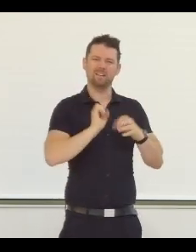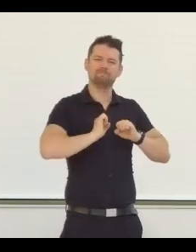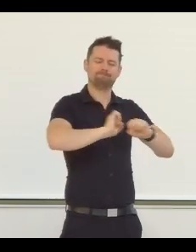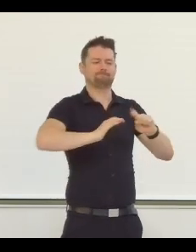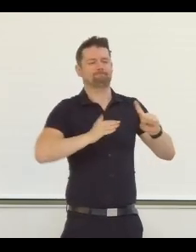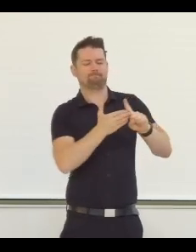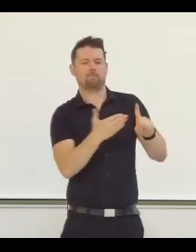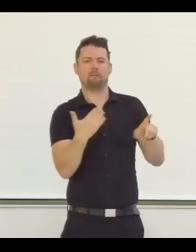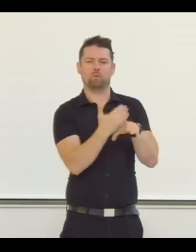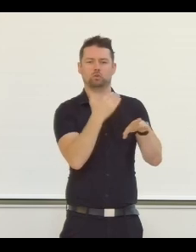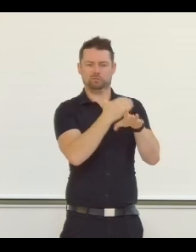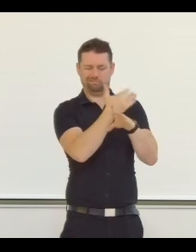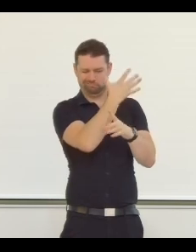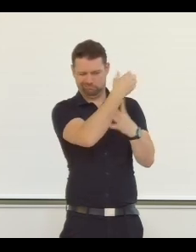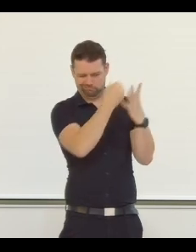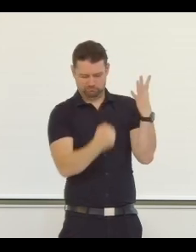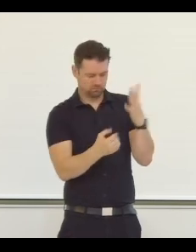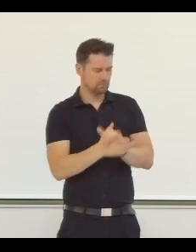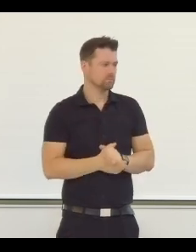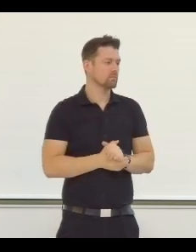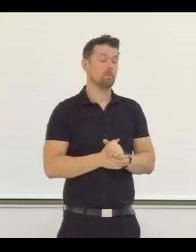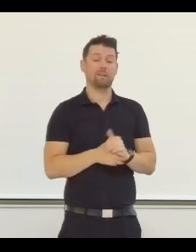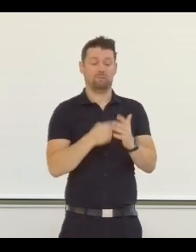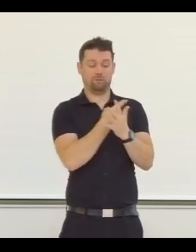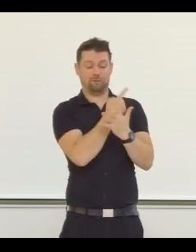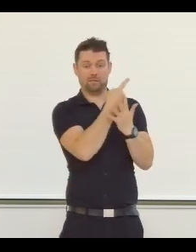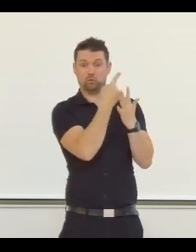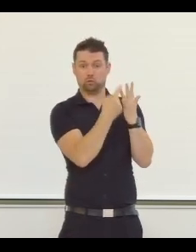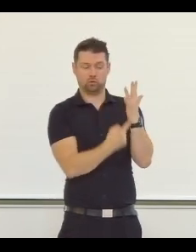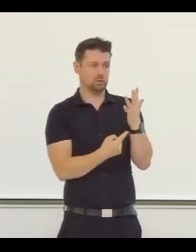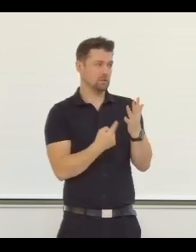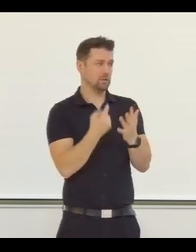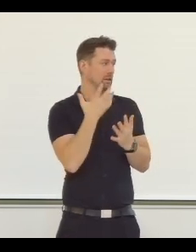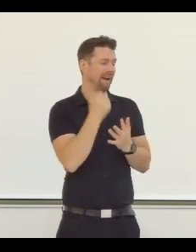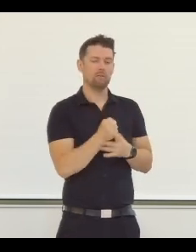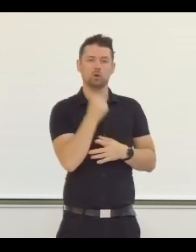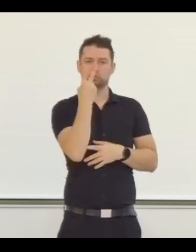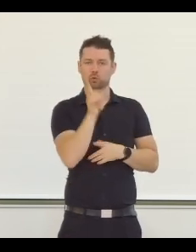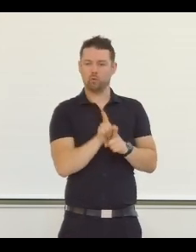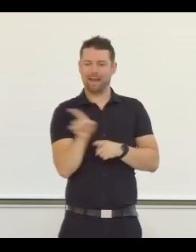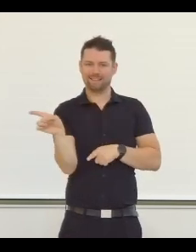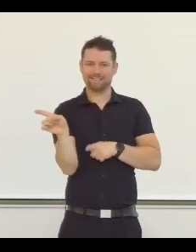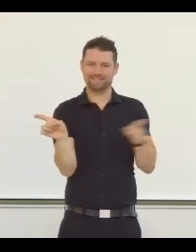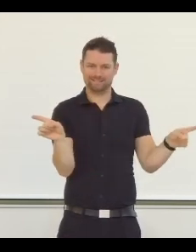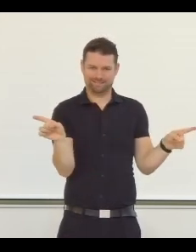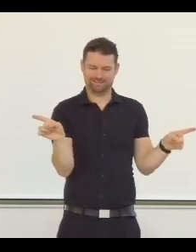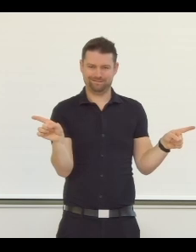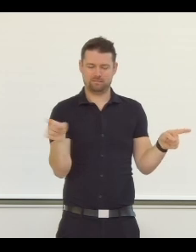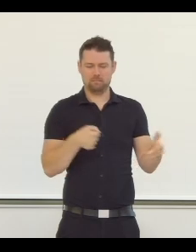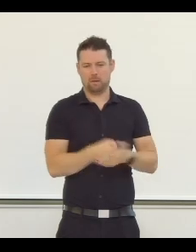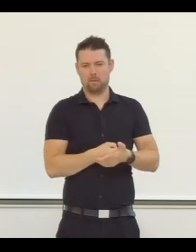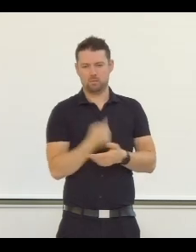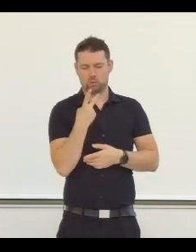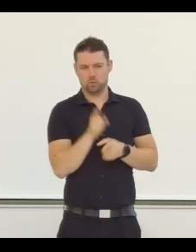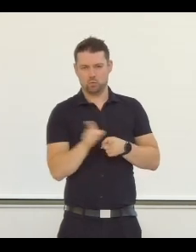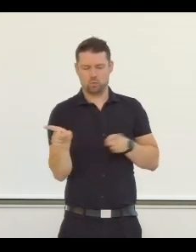functionality. We made sure that from each module there's at least 2 exits to other modules.